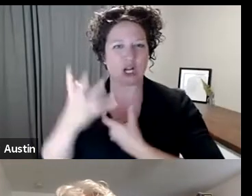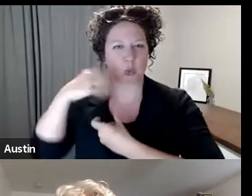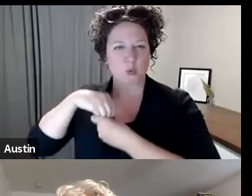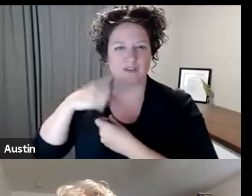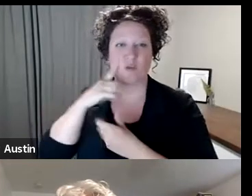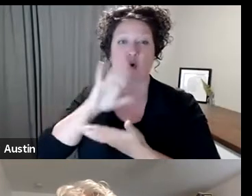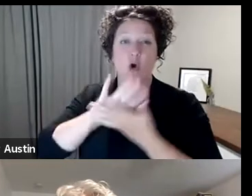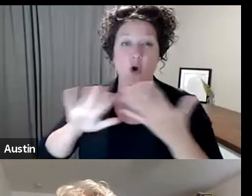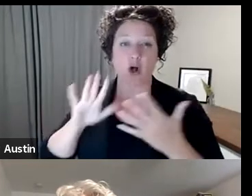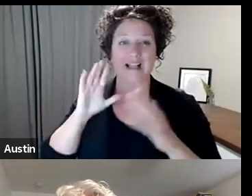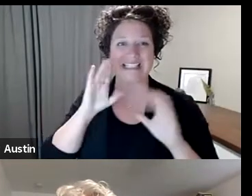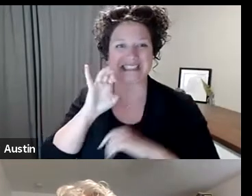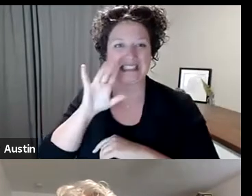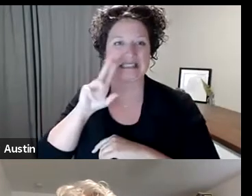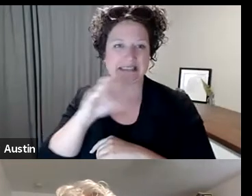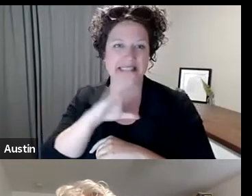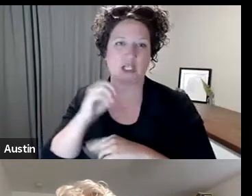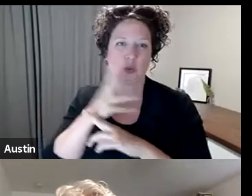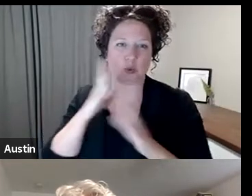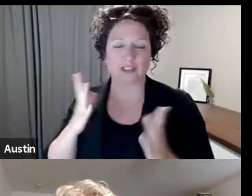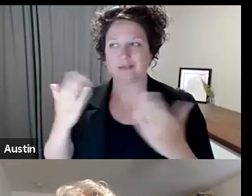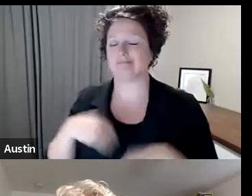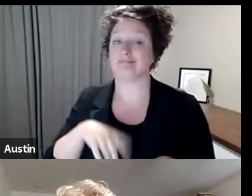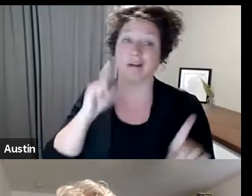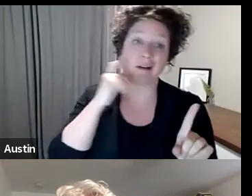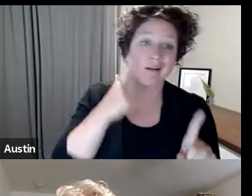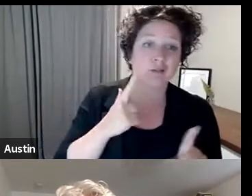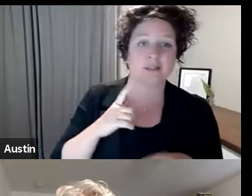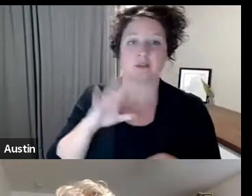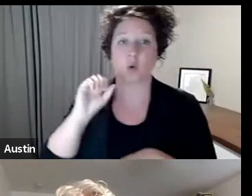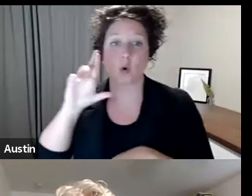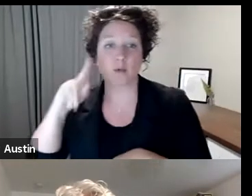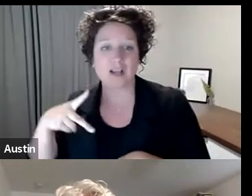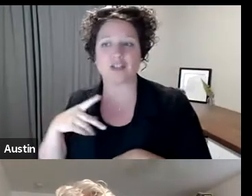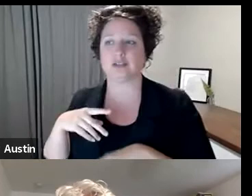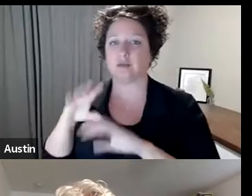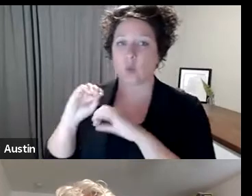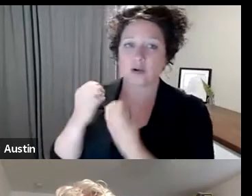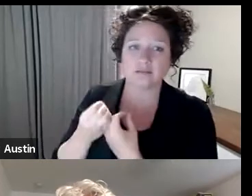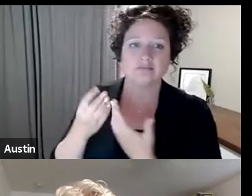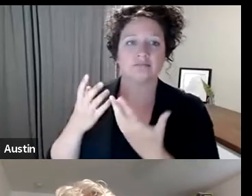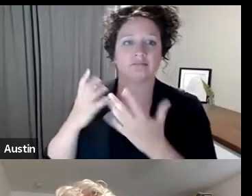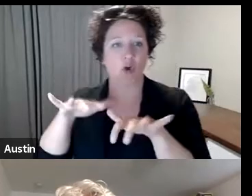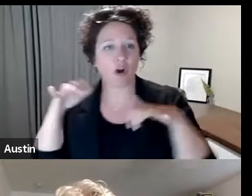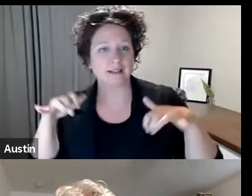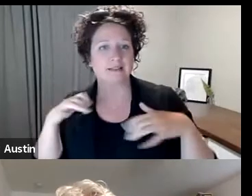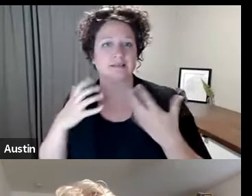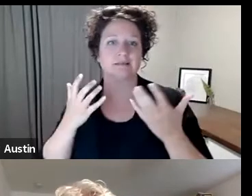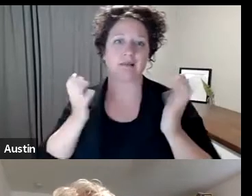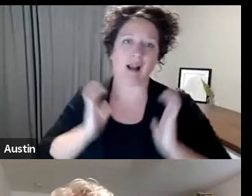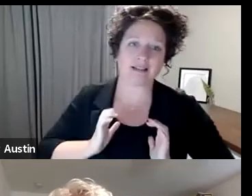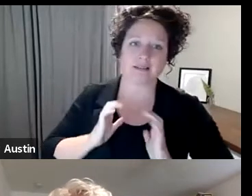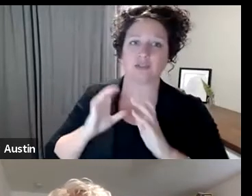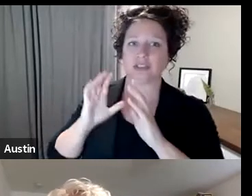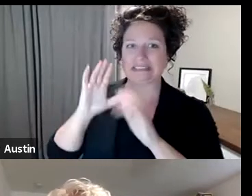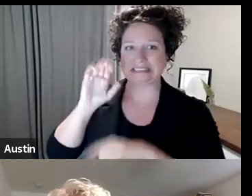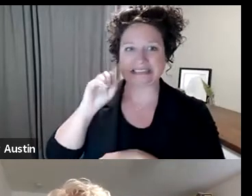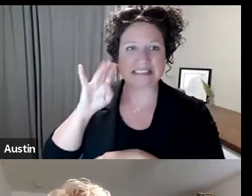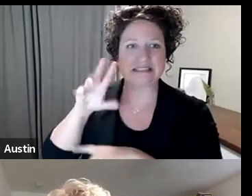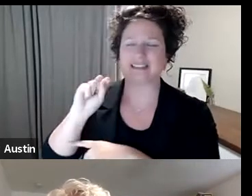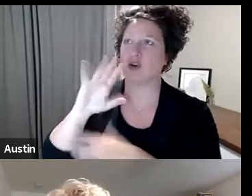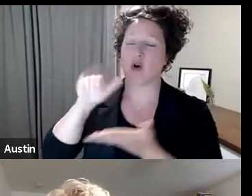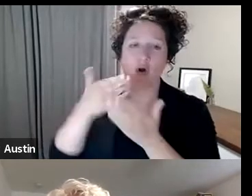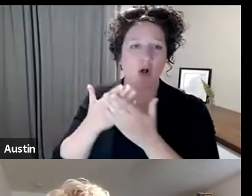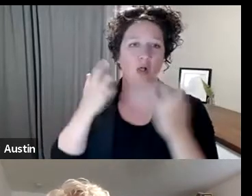and users. Governments, corporations, organizations, and their audiences, customers, and citizens all hope